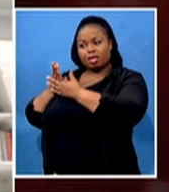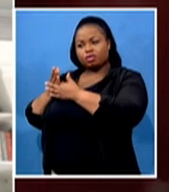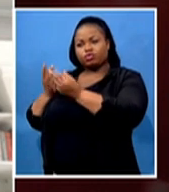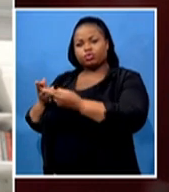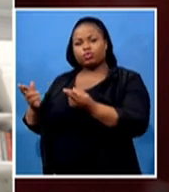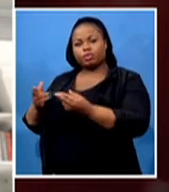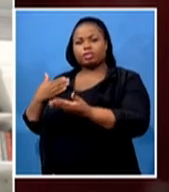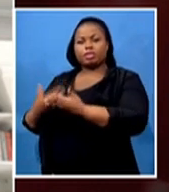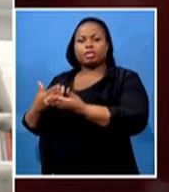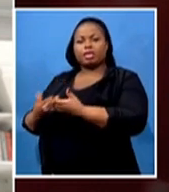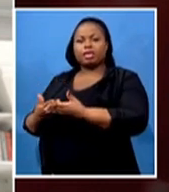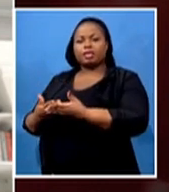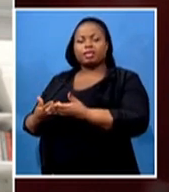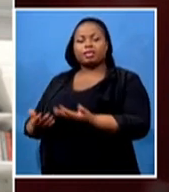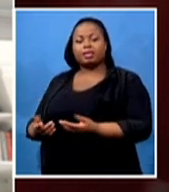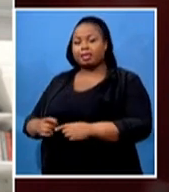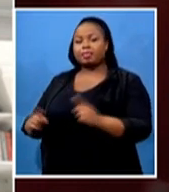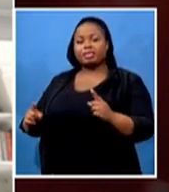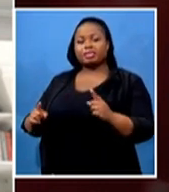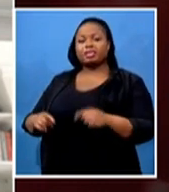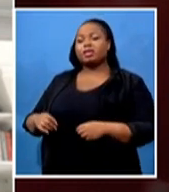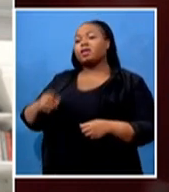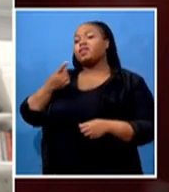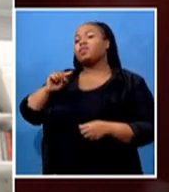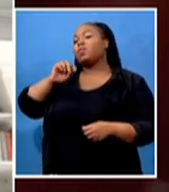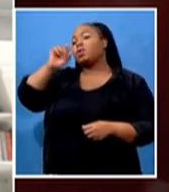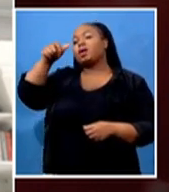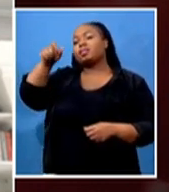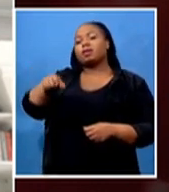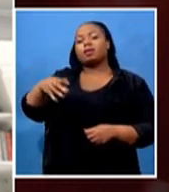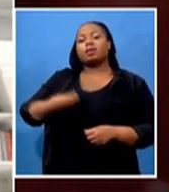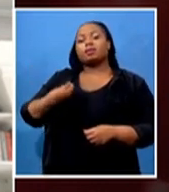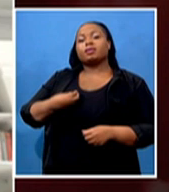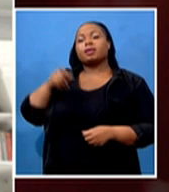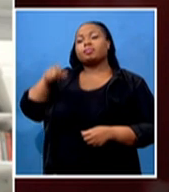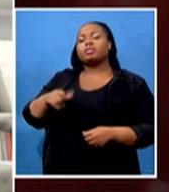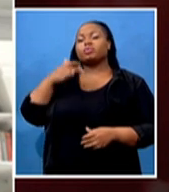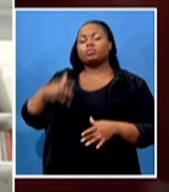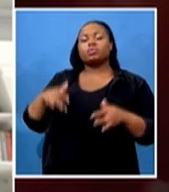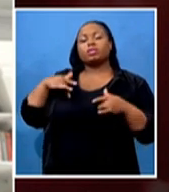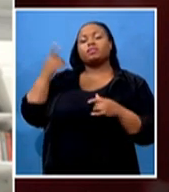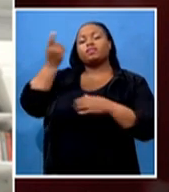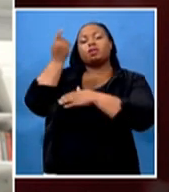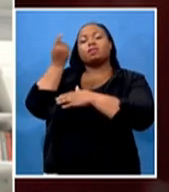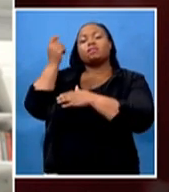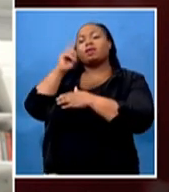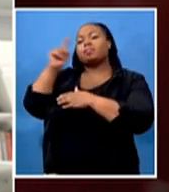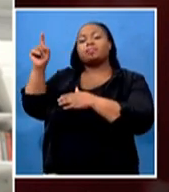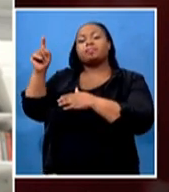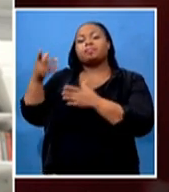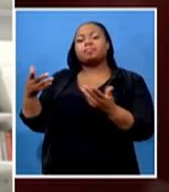for a young person staying in Diepsloot or Lusikisiki and, you know, in other